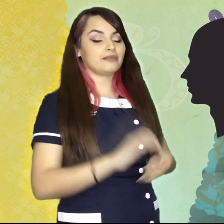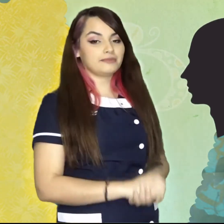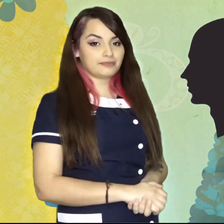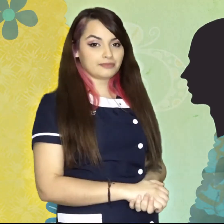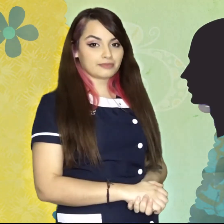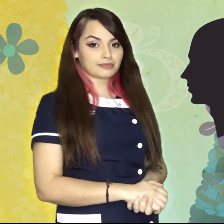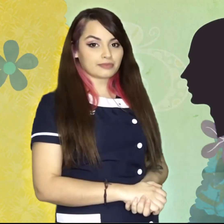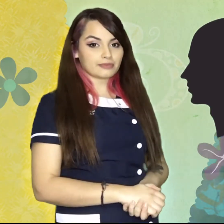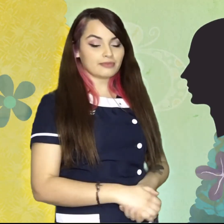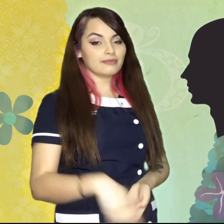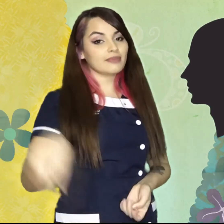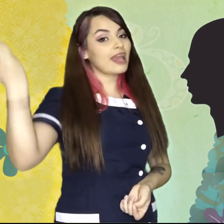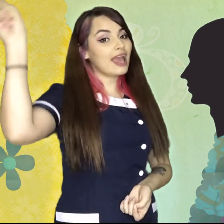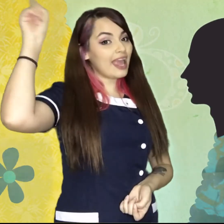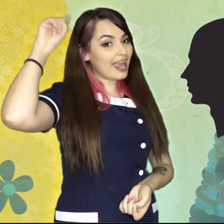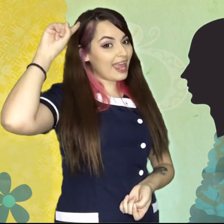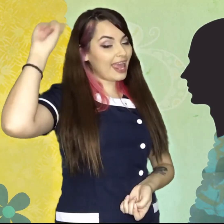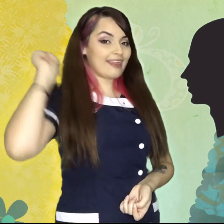Head.